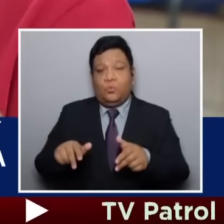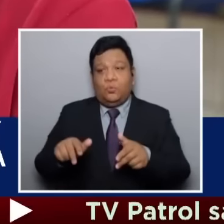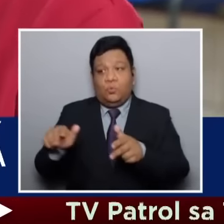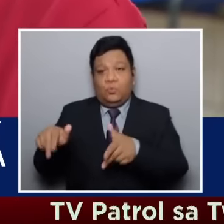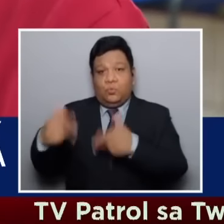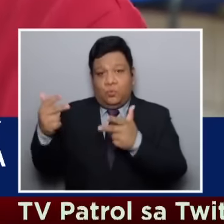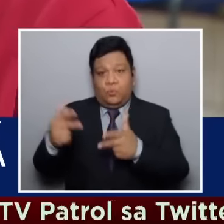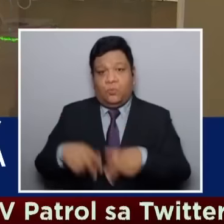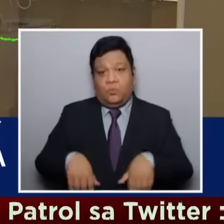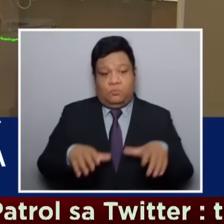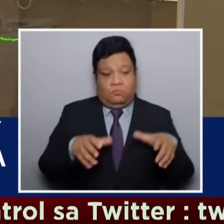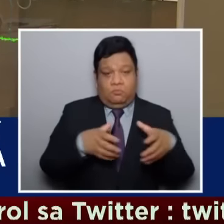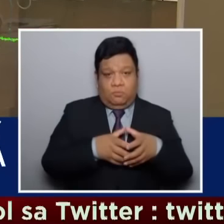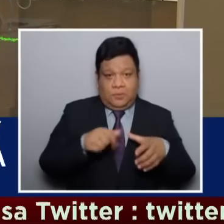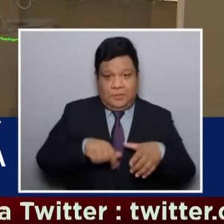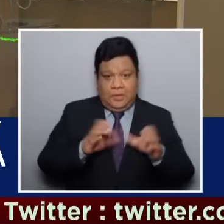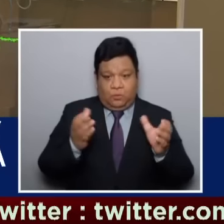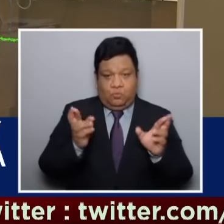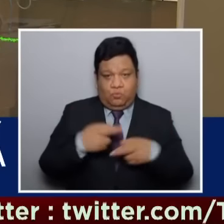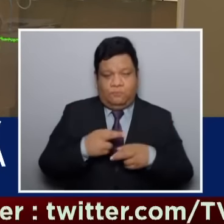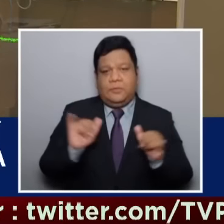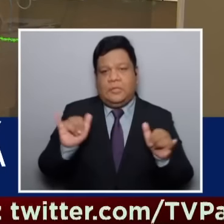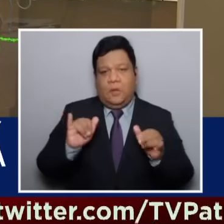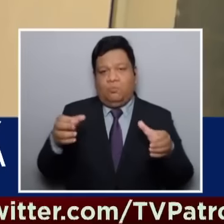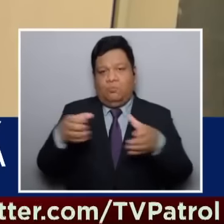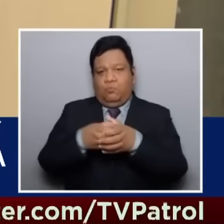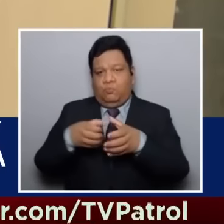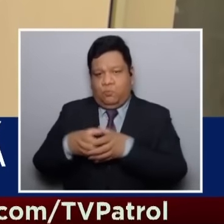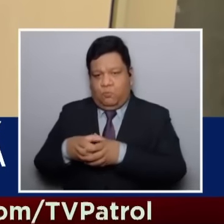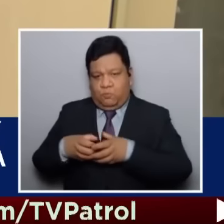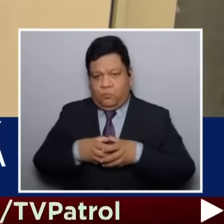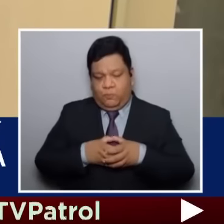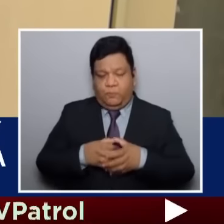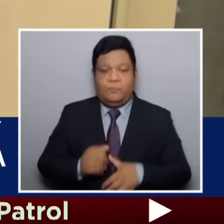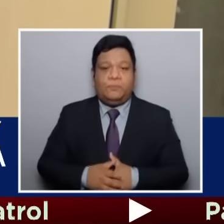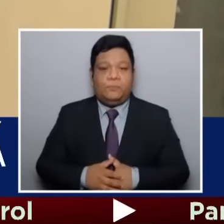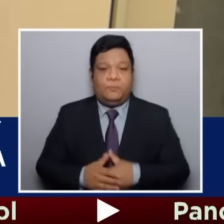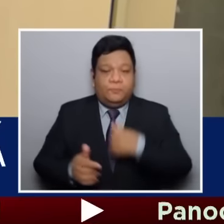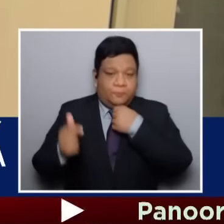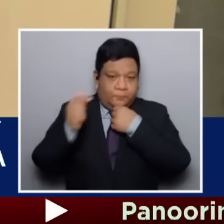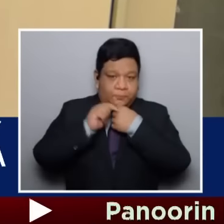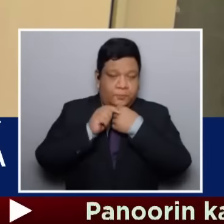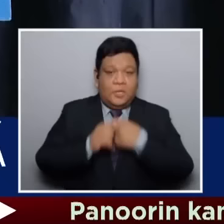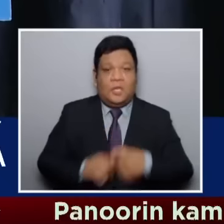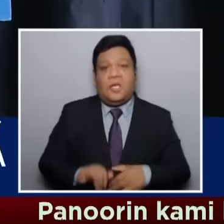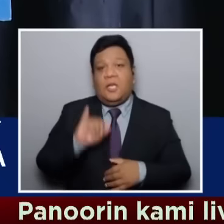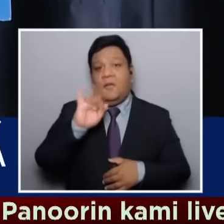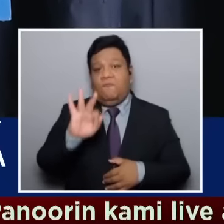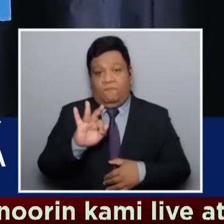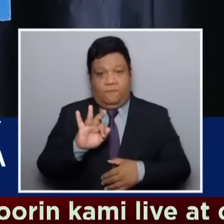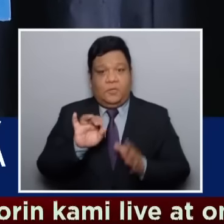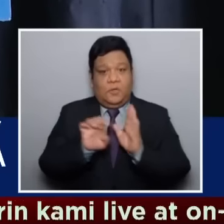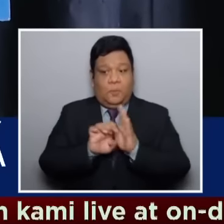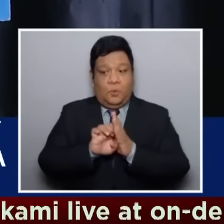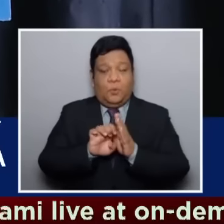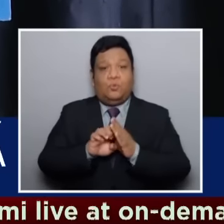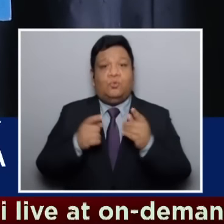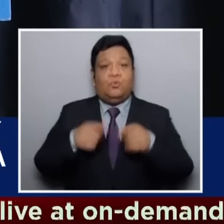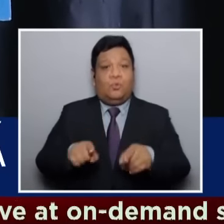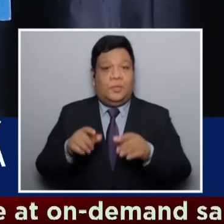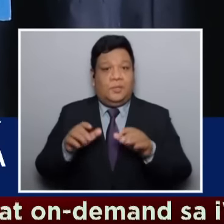Zoomies and roomies would be grouped together. Kung sa kalagitnaan naman ng klase, biglang magkaroon ng sintomas ang bata, may protocol na